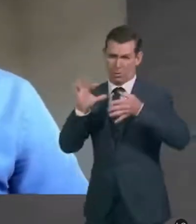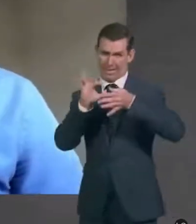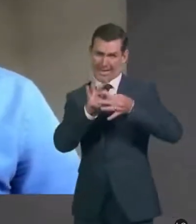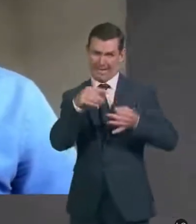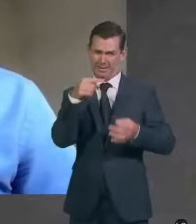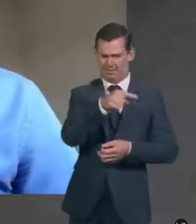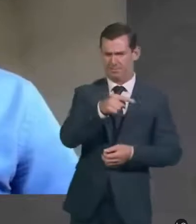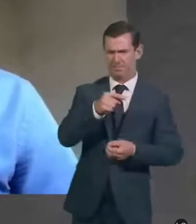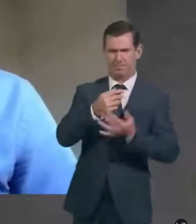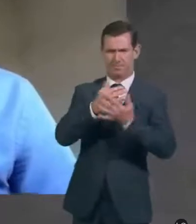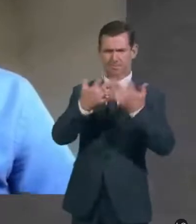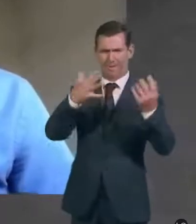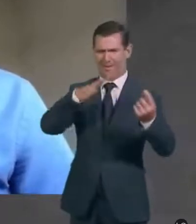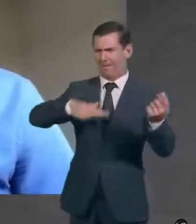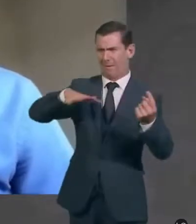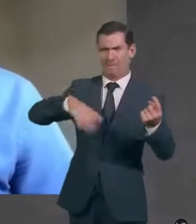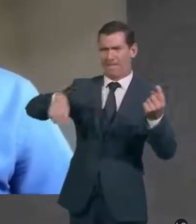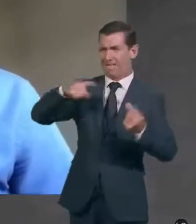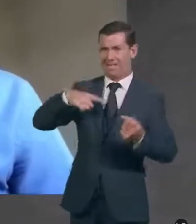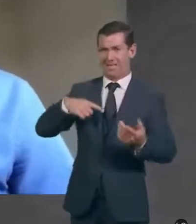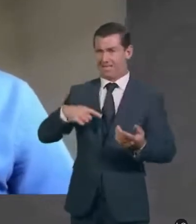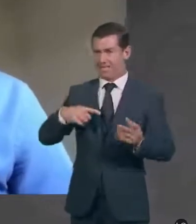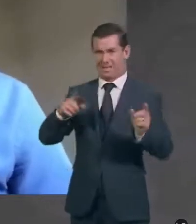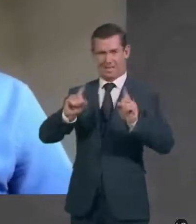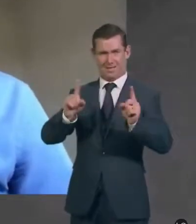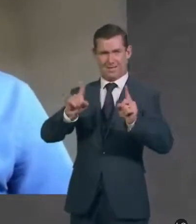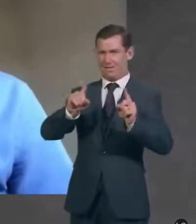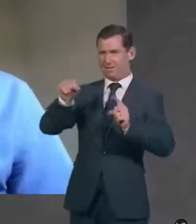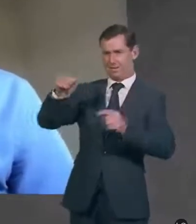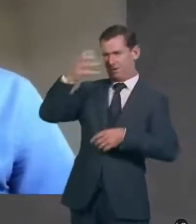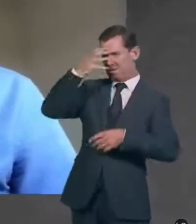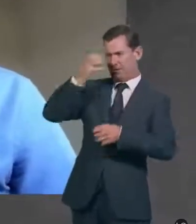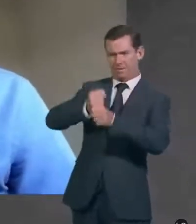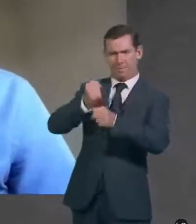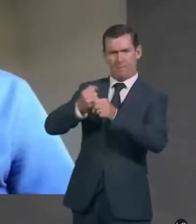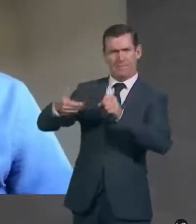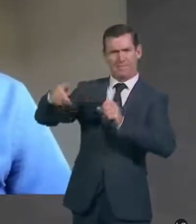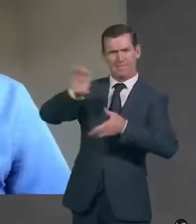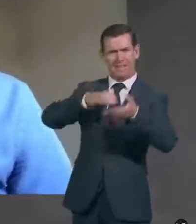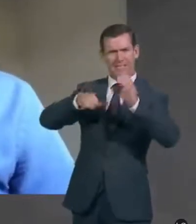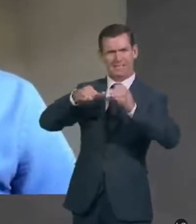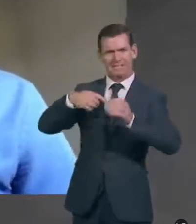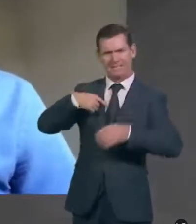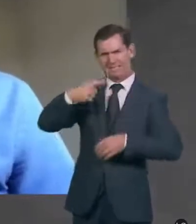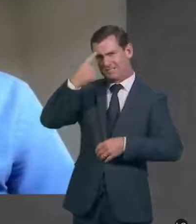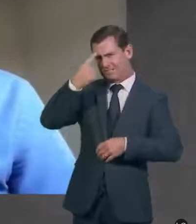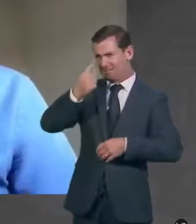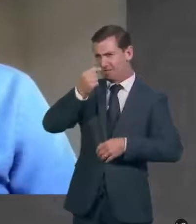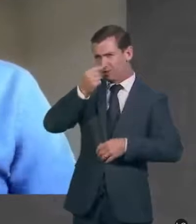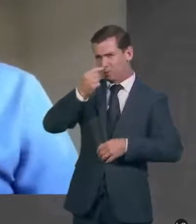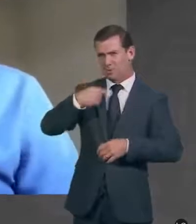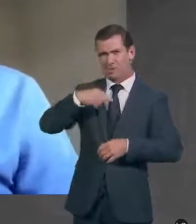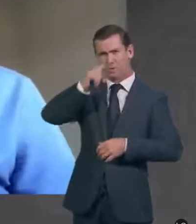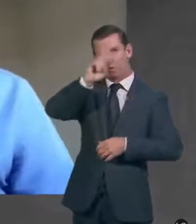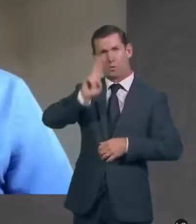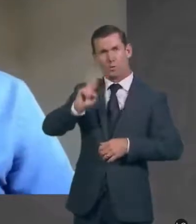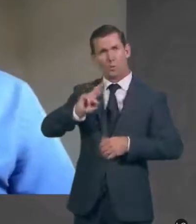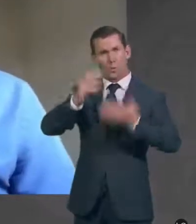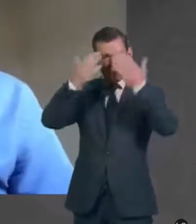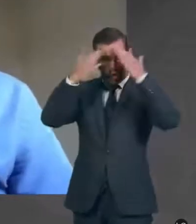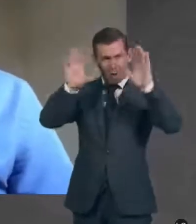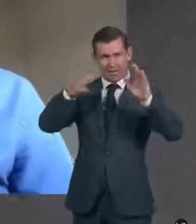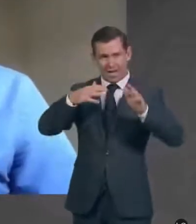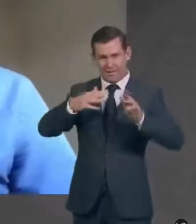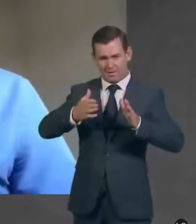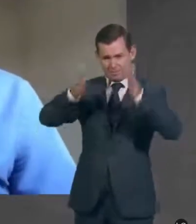idea from government scientists for repeated circuit breakers over each school holiday. Are we really looking at a Christmas lockdown